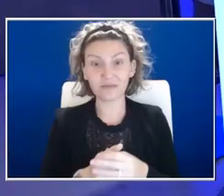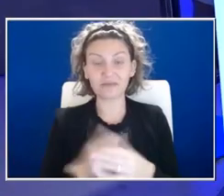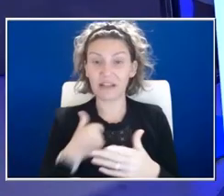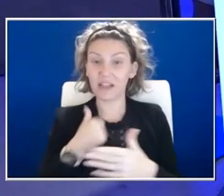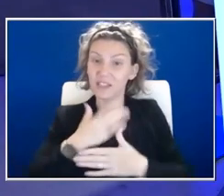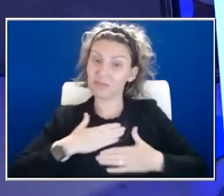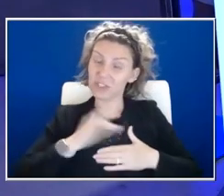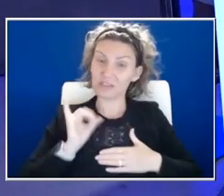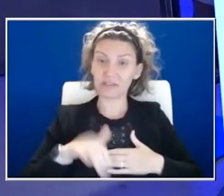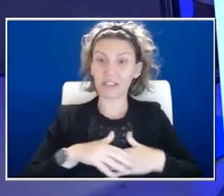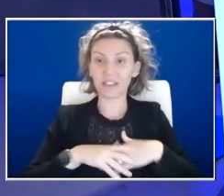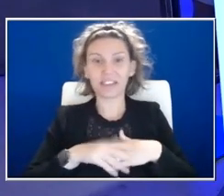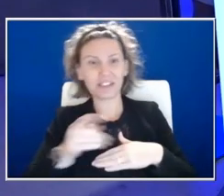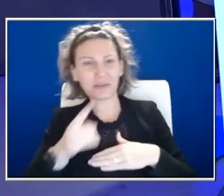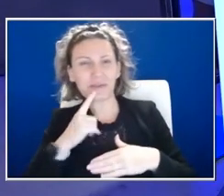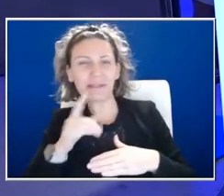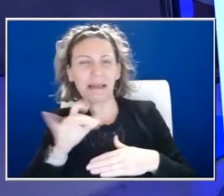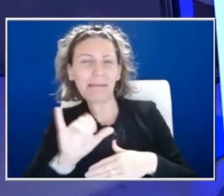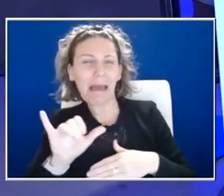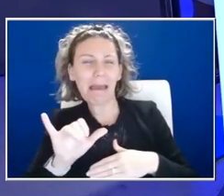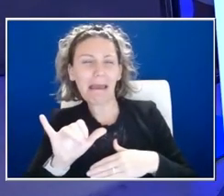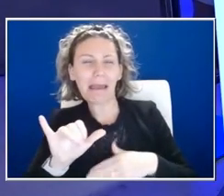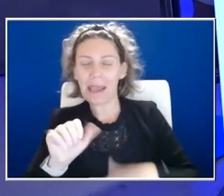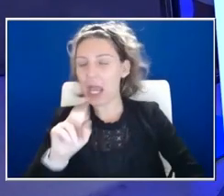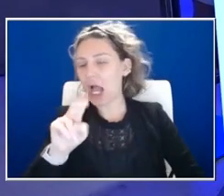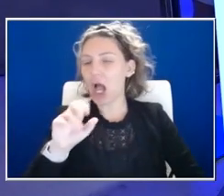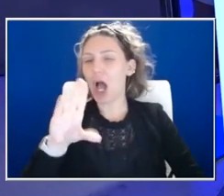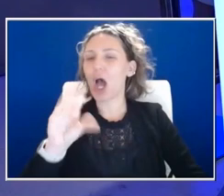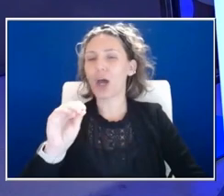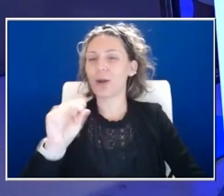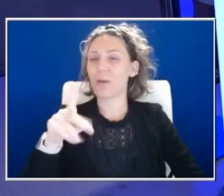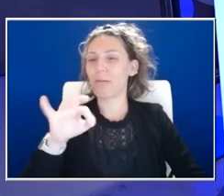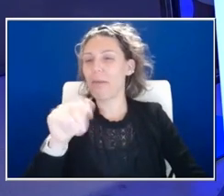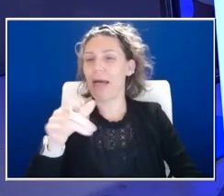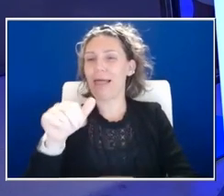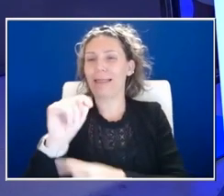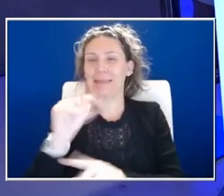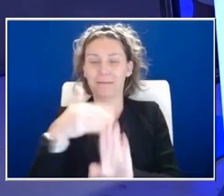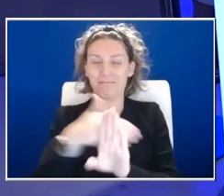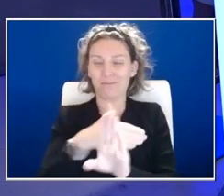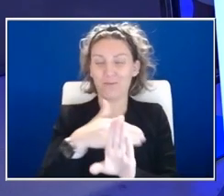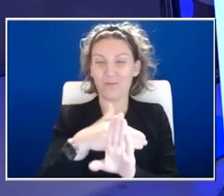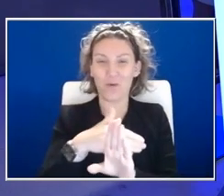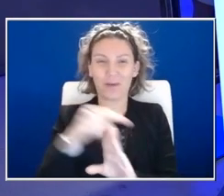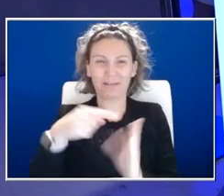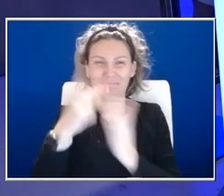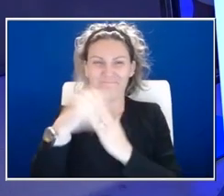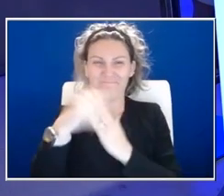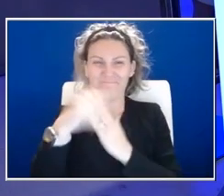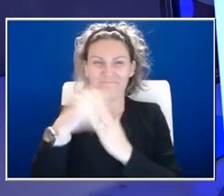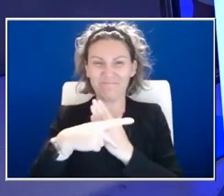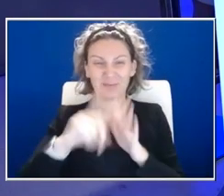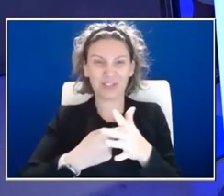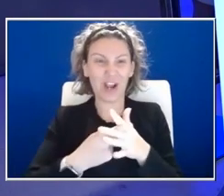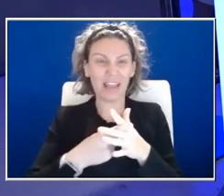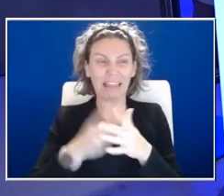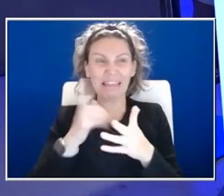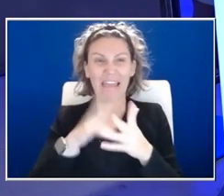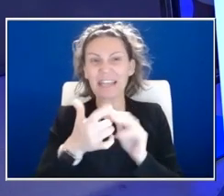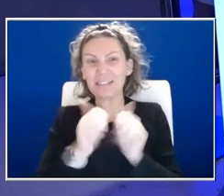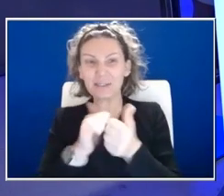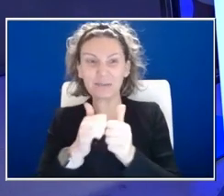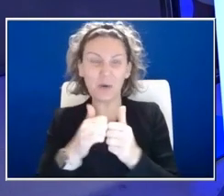kind of autopilot, which reminds me of what we were just talking about before the show started. You got a new sports car that kind of just runs really,